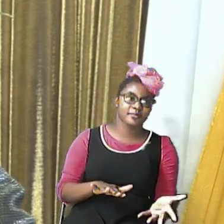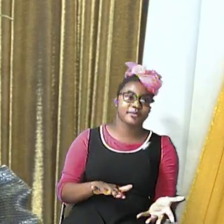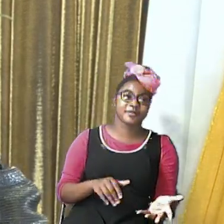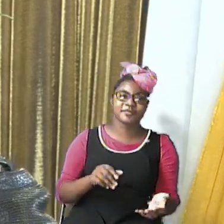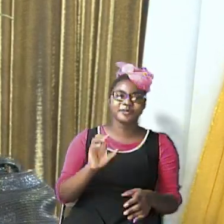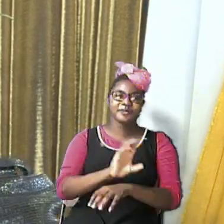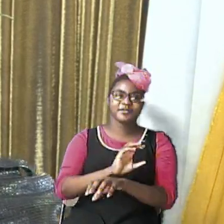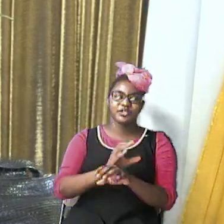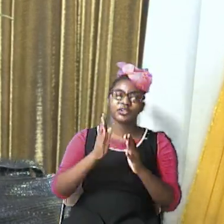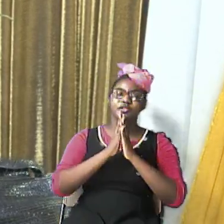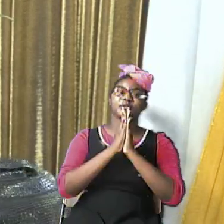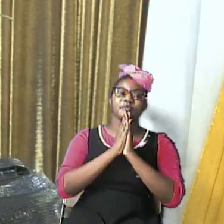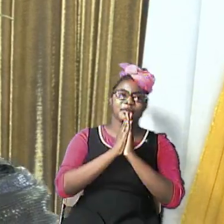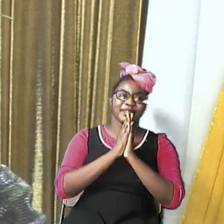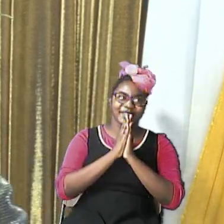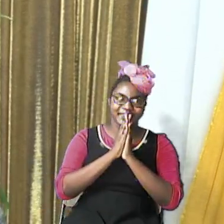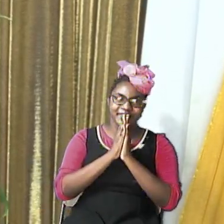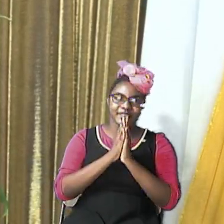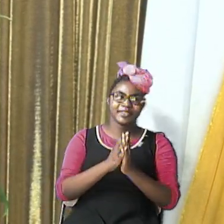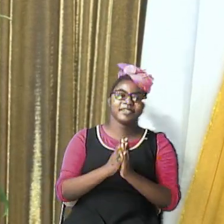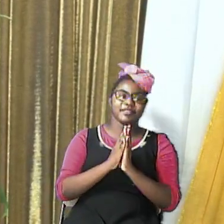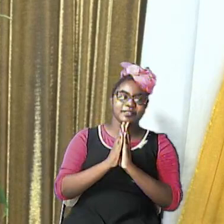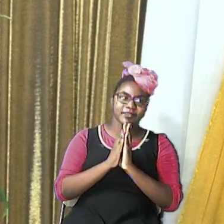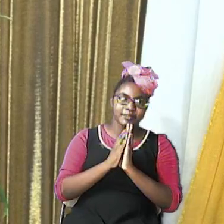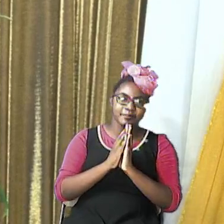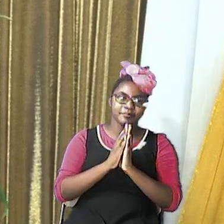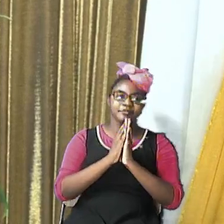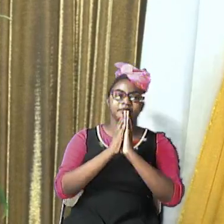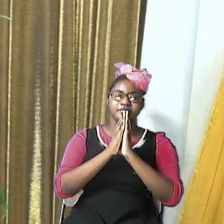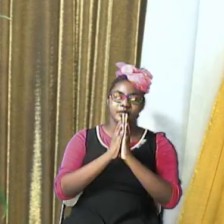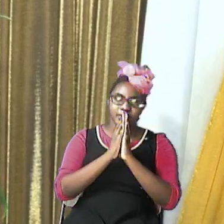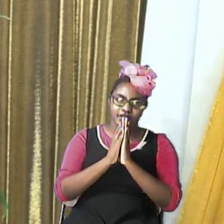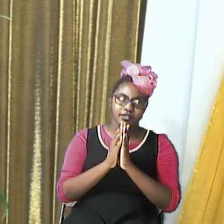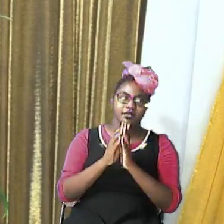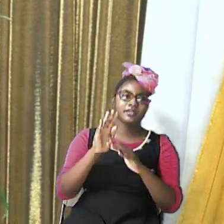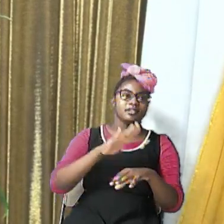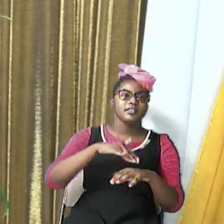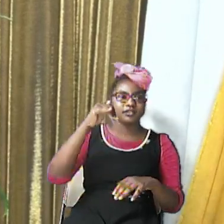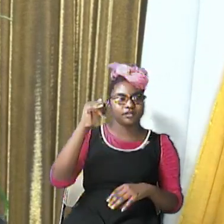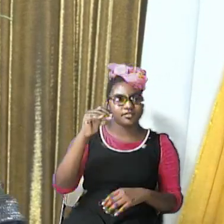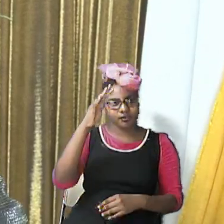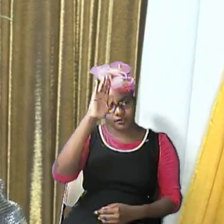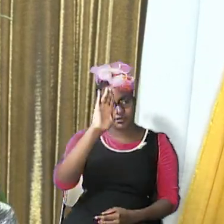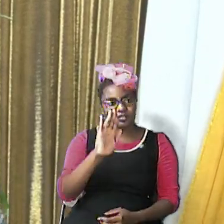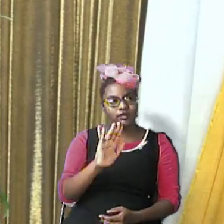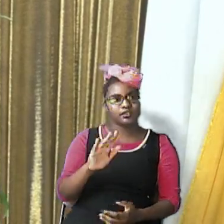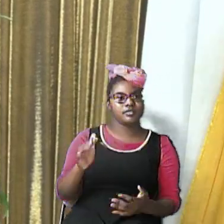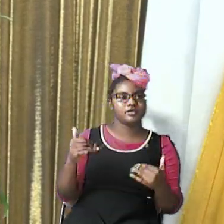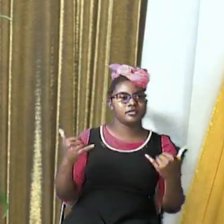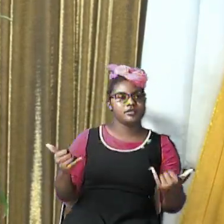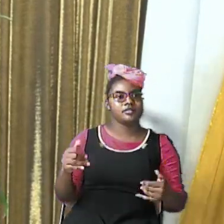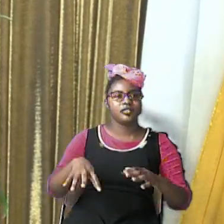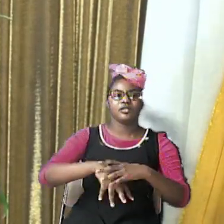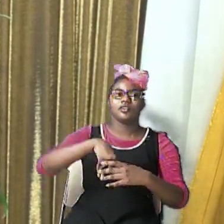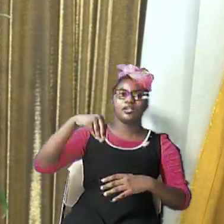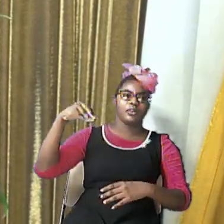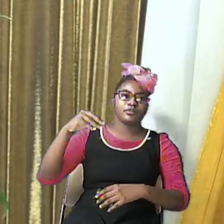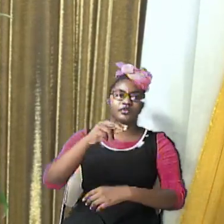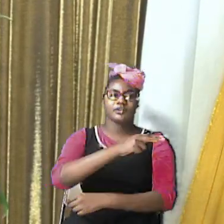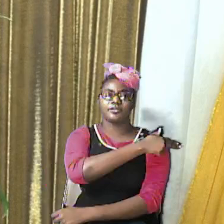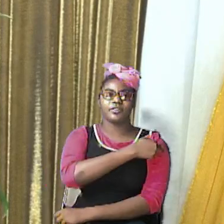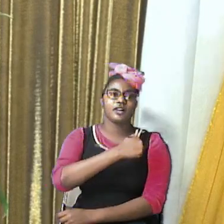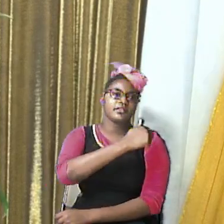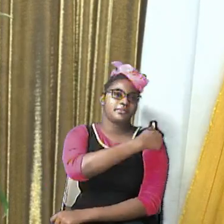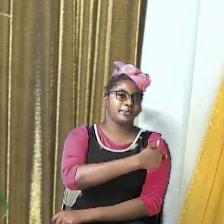sent up the petition. We called upon God. And my God, he's out of hospital. And he's doing well. And